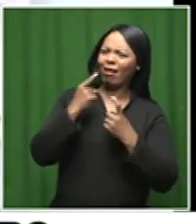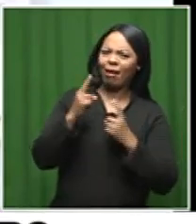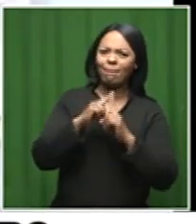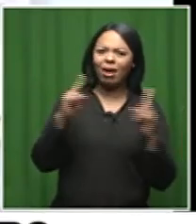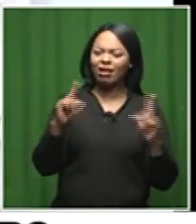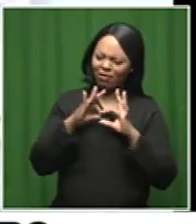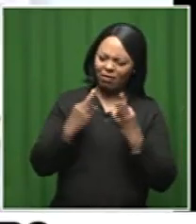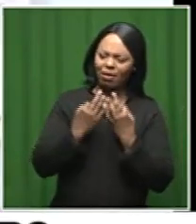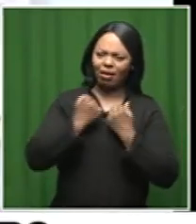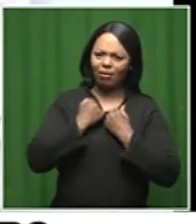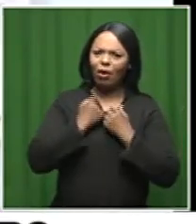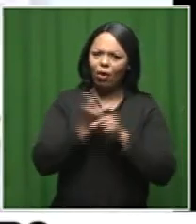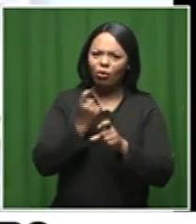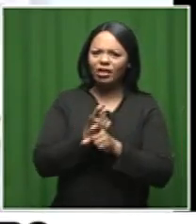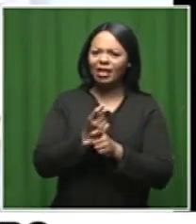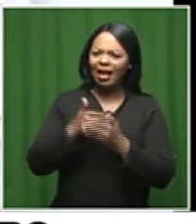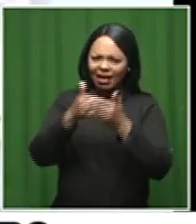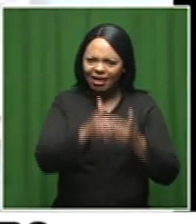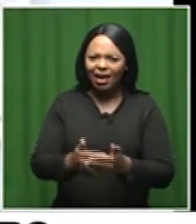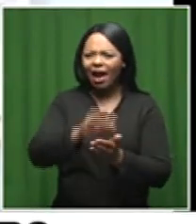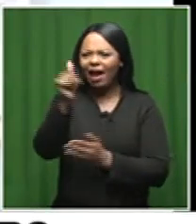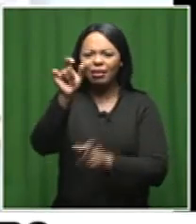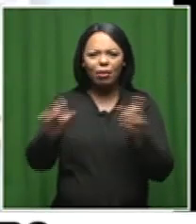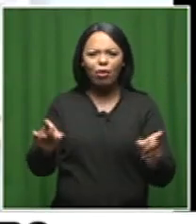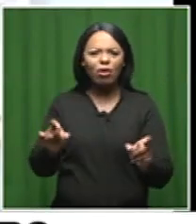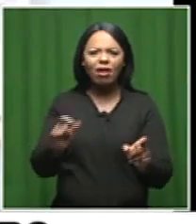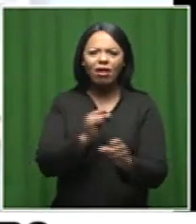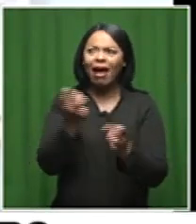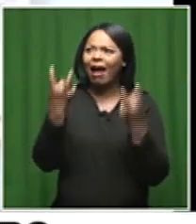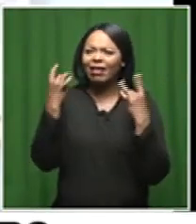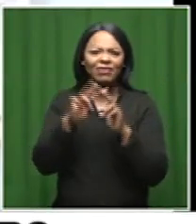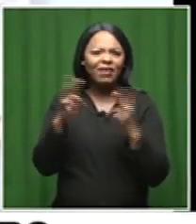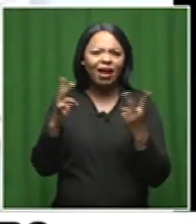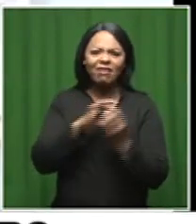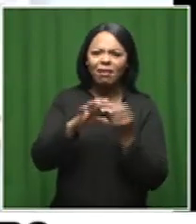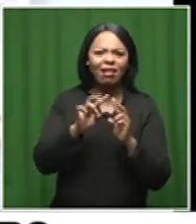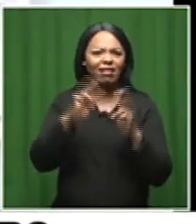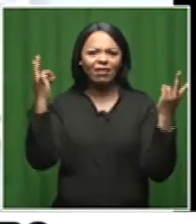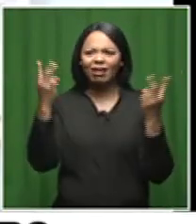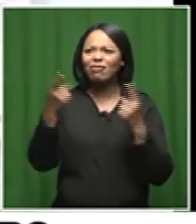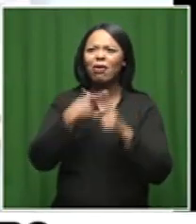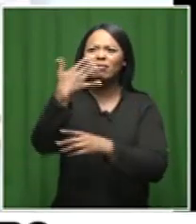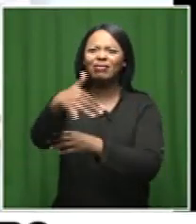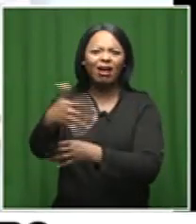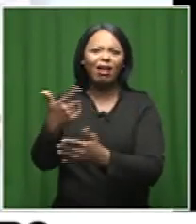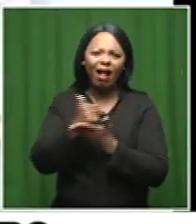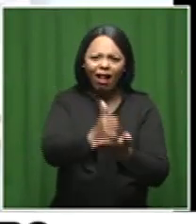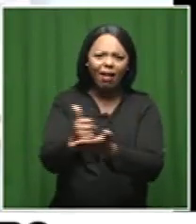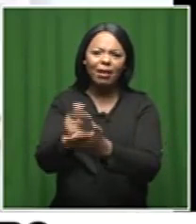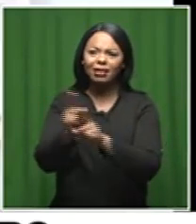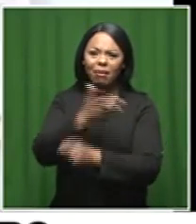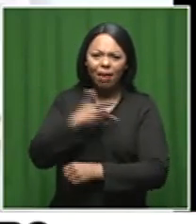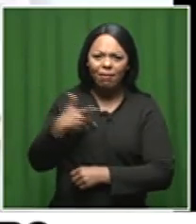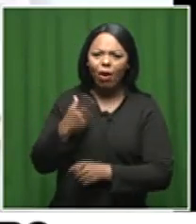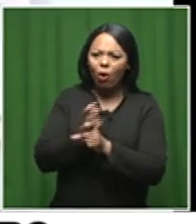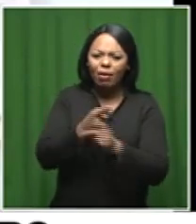we used to have people who are orphans, which used to stay with my grandmother, how she used to take care of other people, and how my mom did, how she used to buy other people